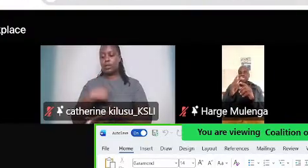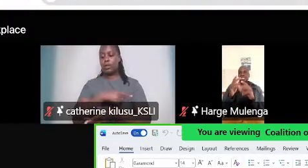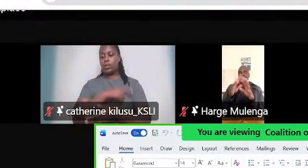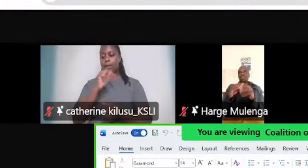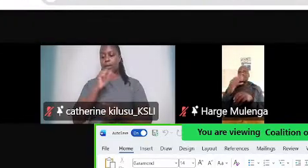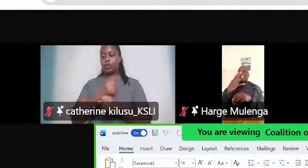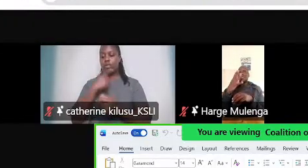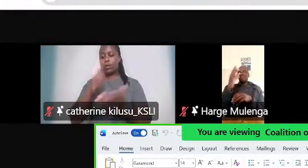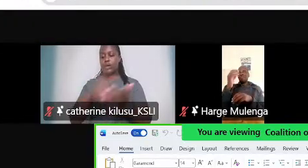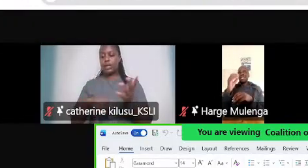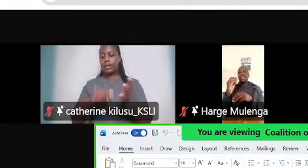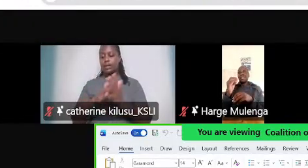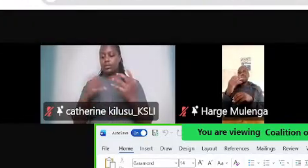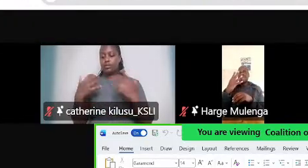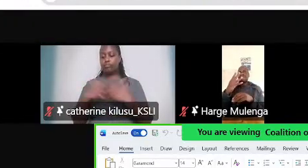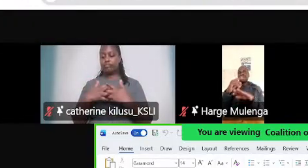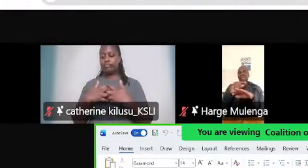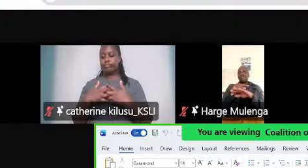energy.